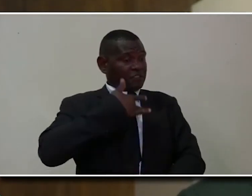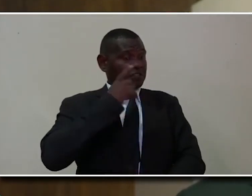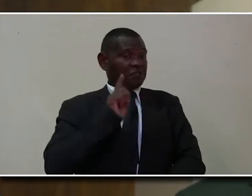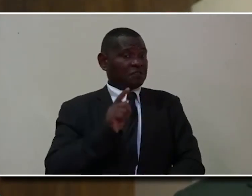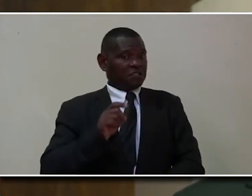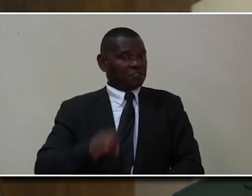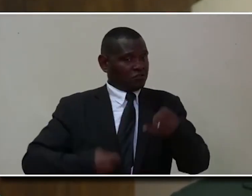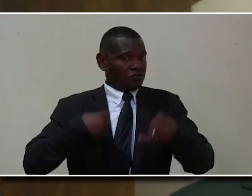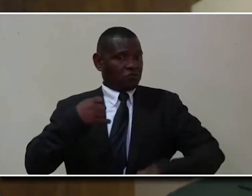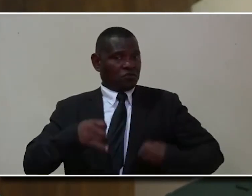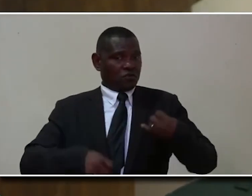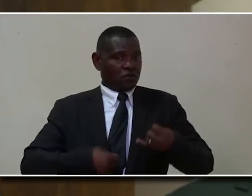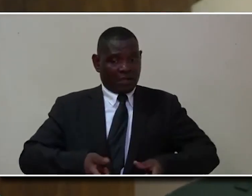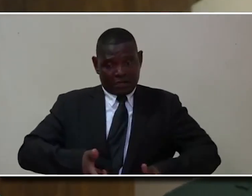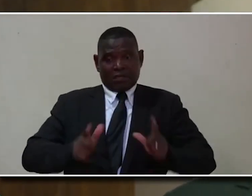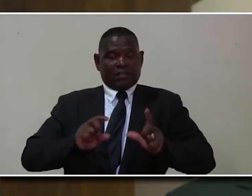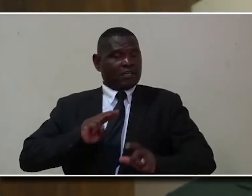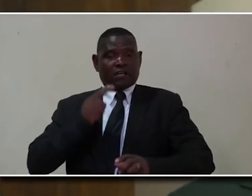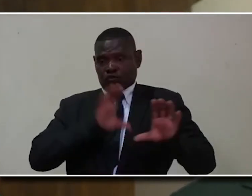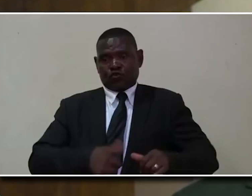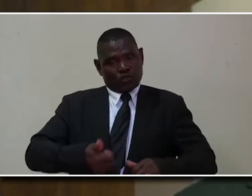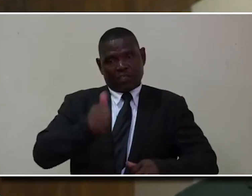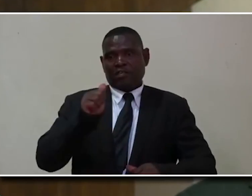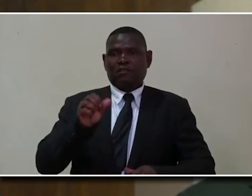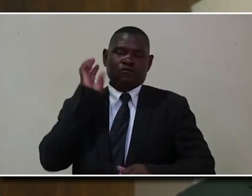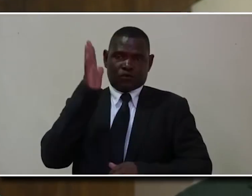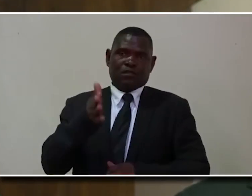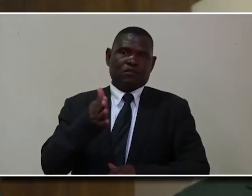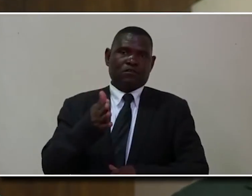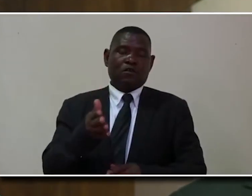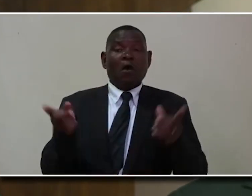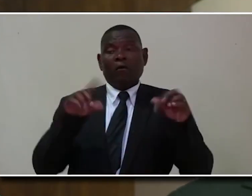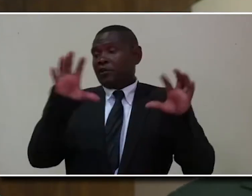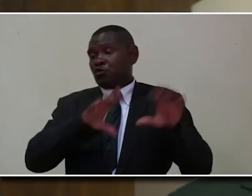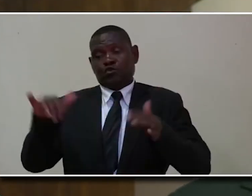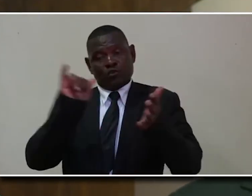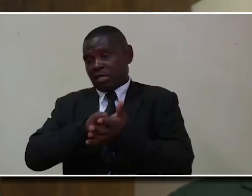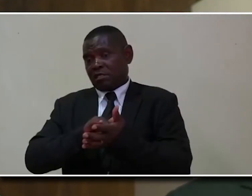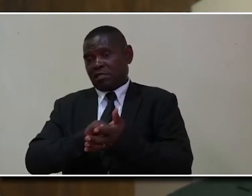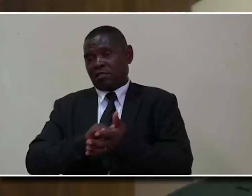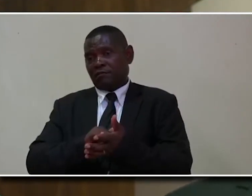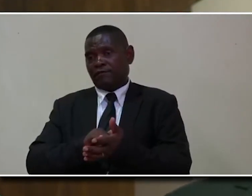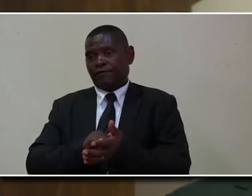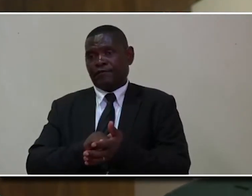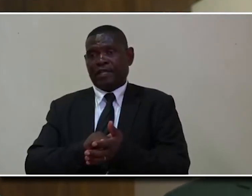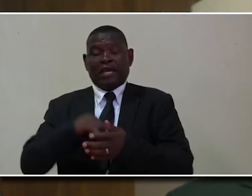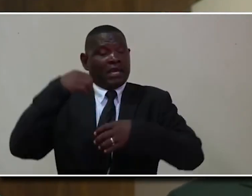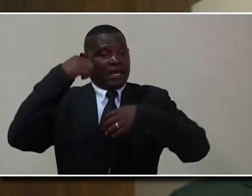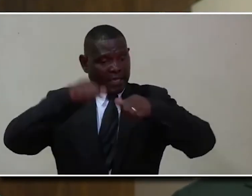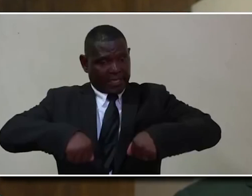nacho chikondwerero chache, let us do his will. Tieni tichite chifuniro chake. And when we do that, pomwe tichita izo, we will please